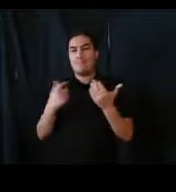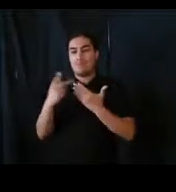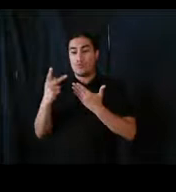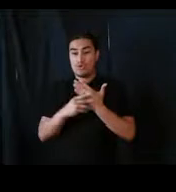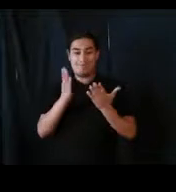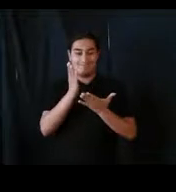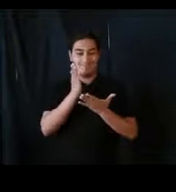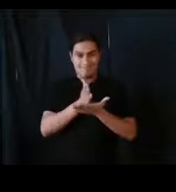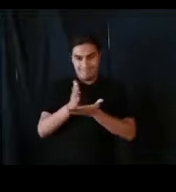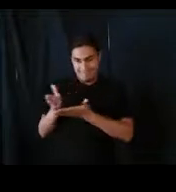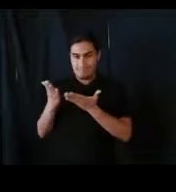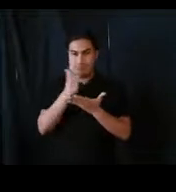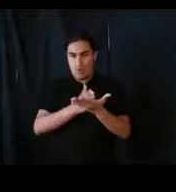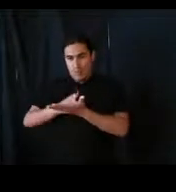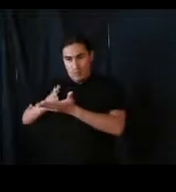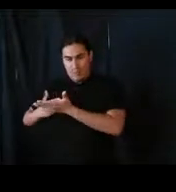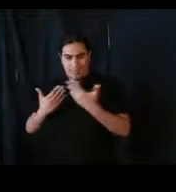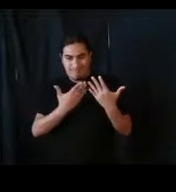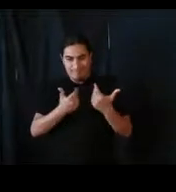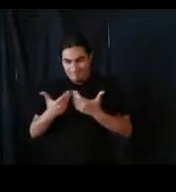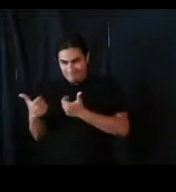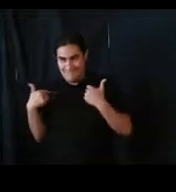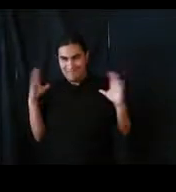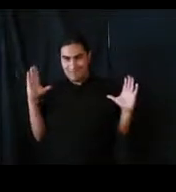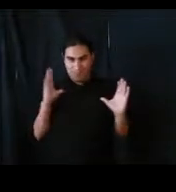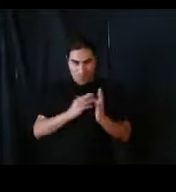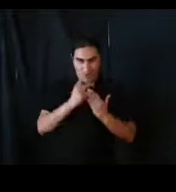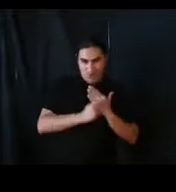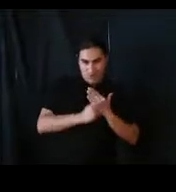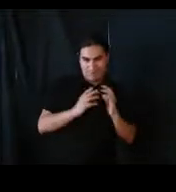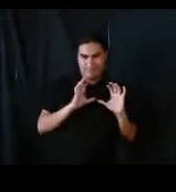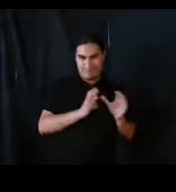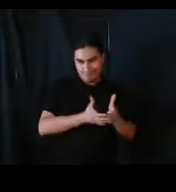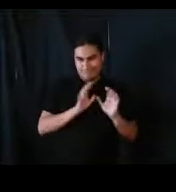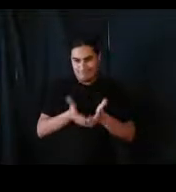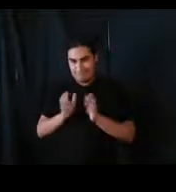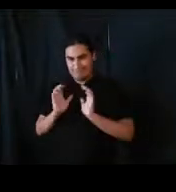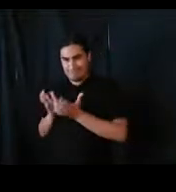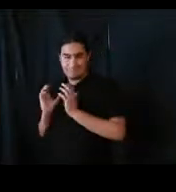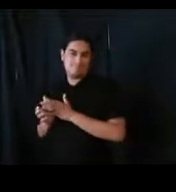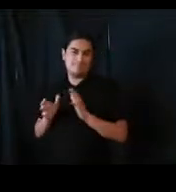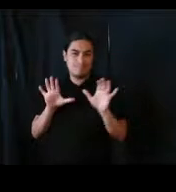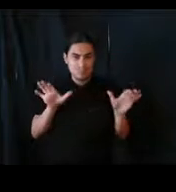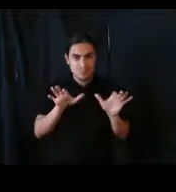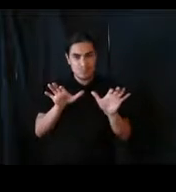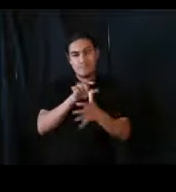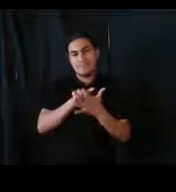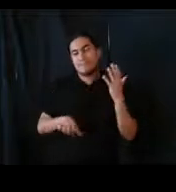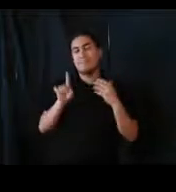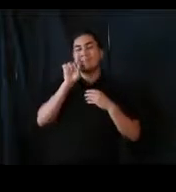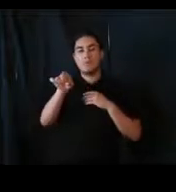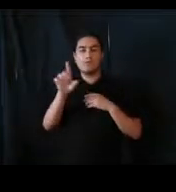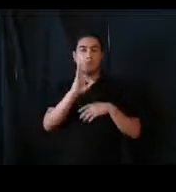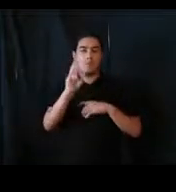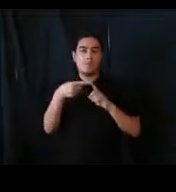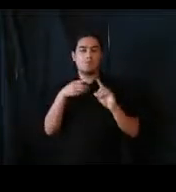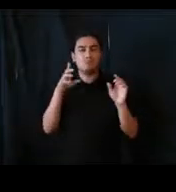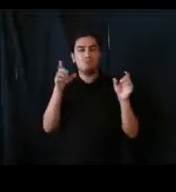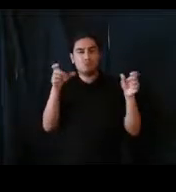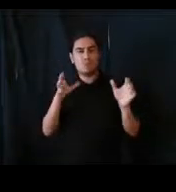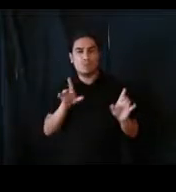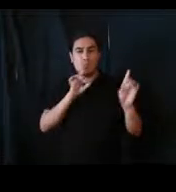size projects i know um i think you're i'm blanking on your director's orders your that are